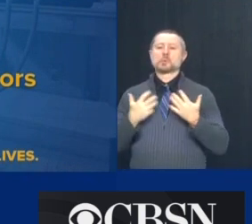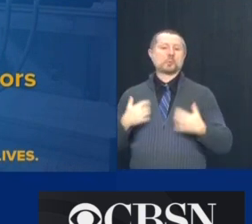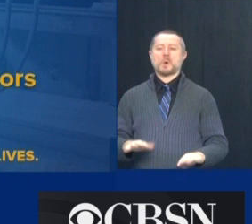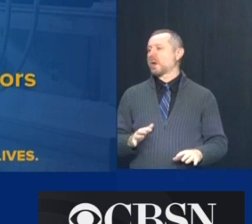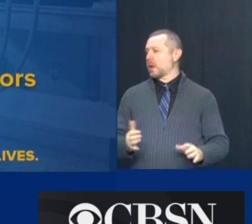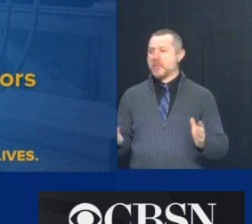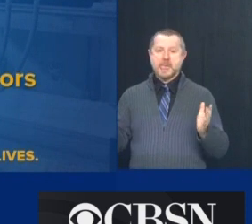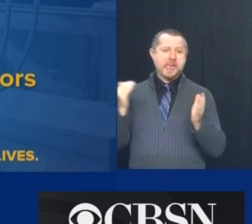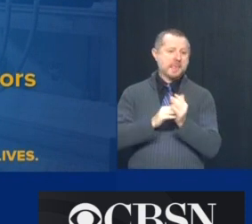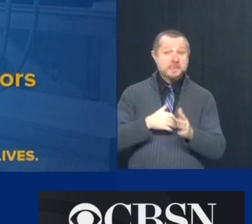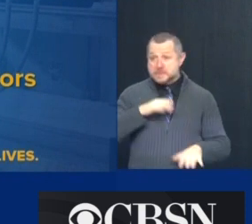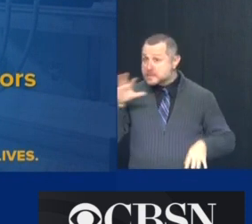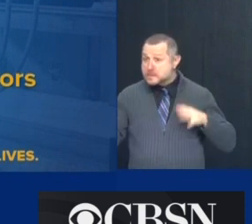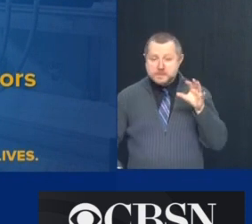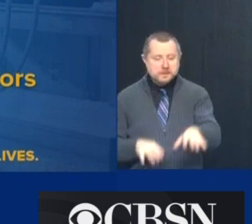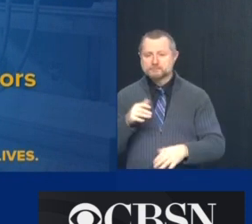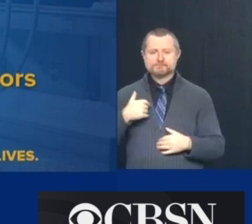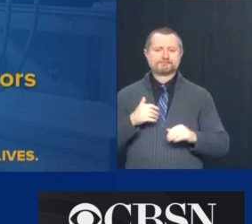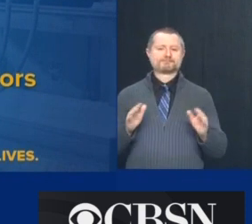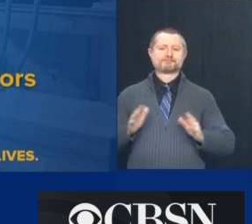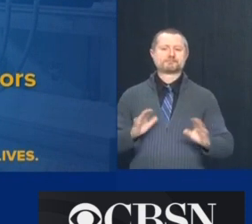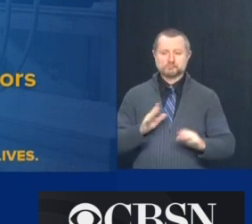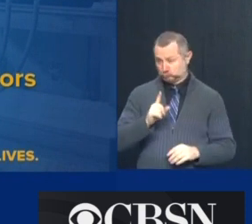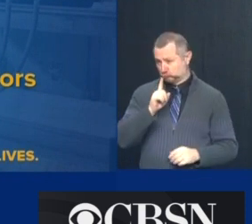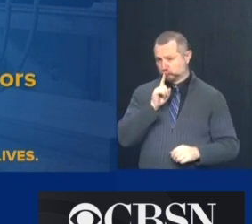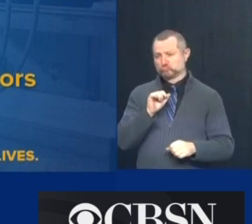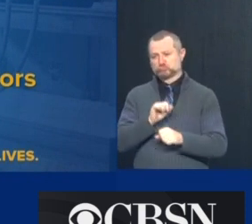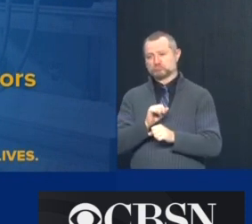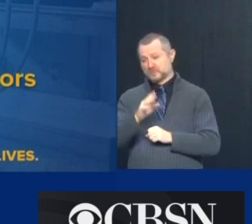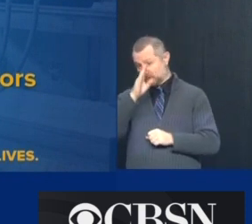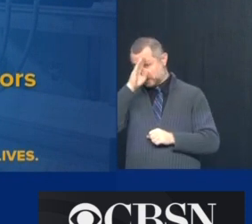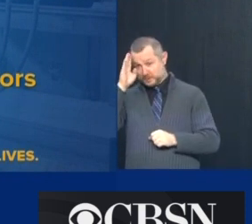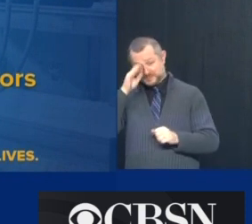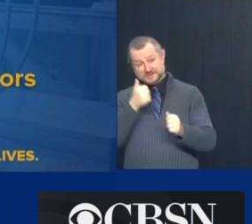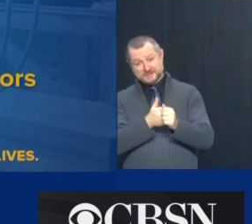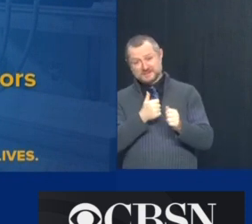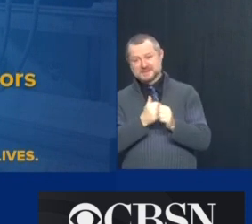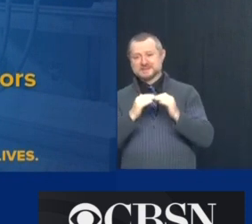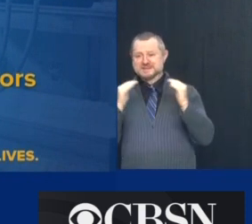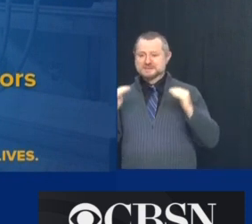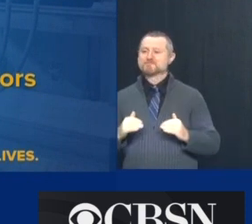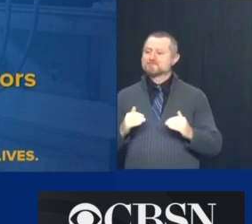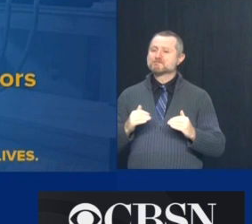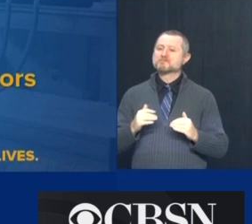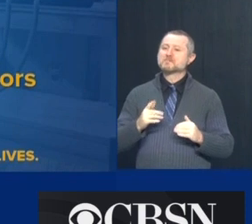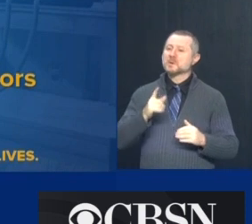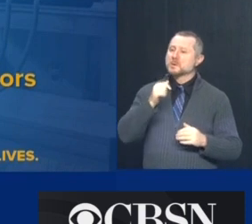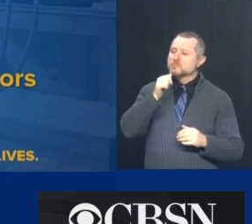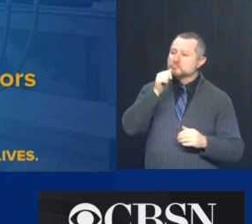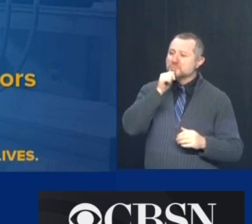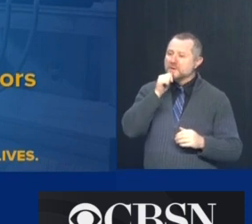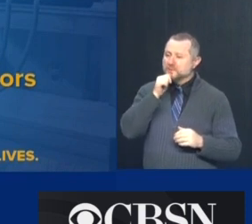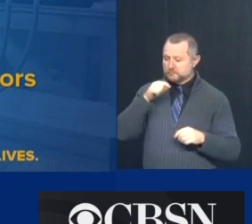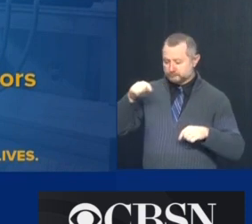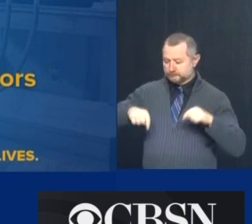It was the first time ever the hospital system, which is essentially a private hospital